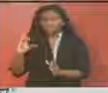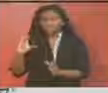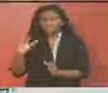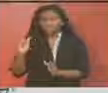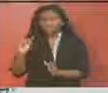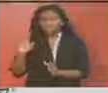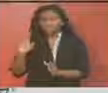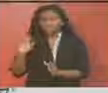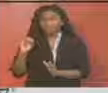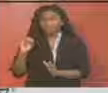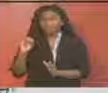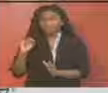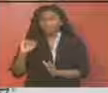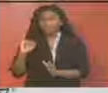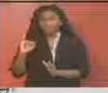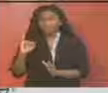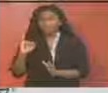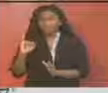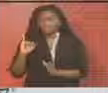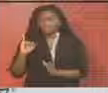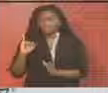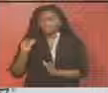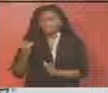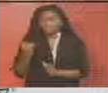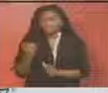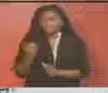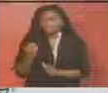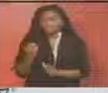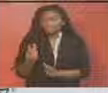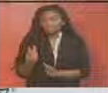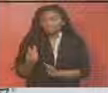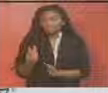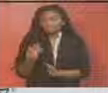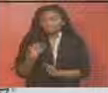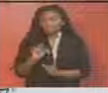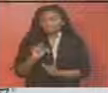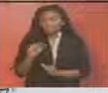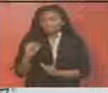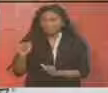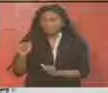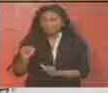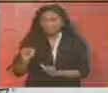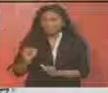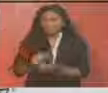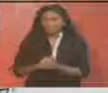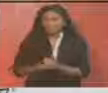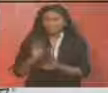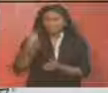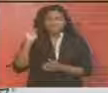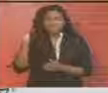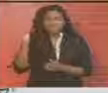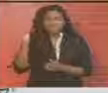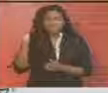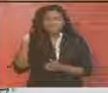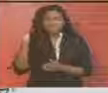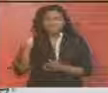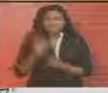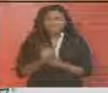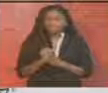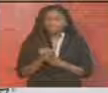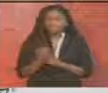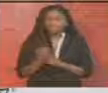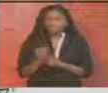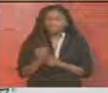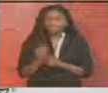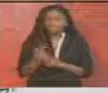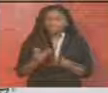spots. Now we can see where we have no cases in the River Mayaro, for example. Tobago is very cool by way of